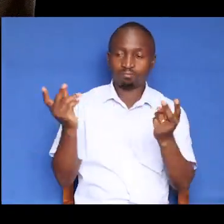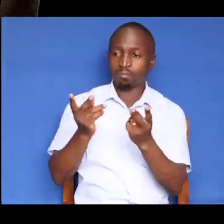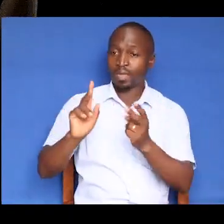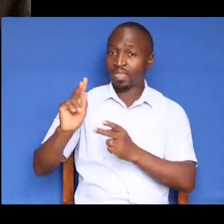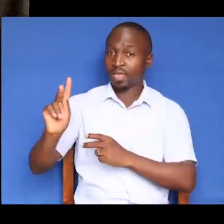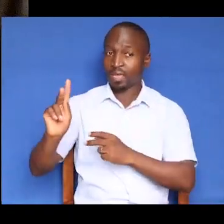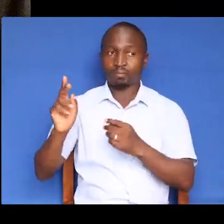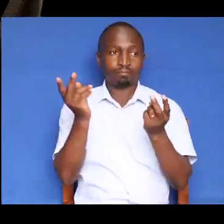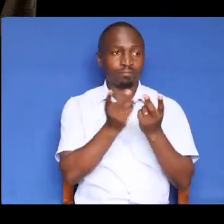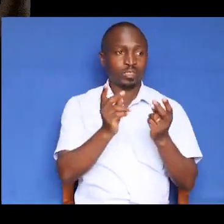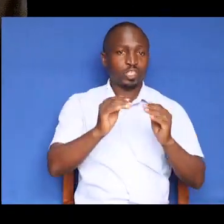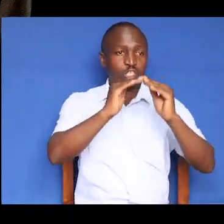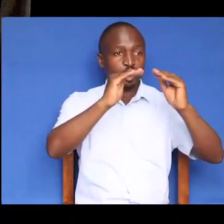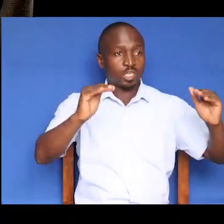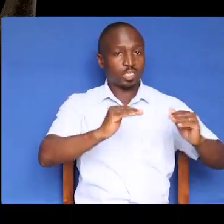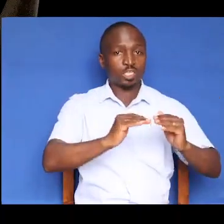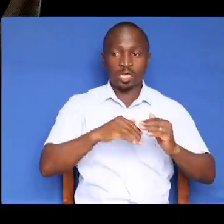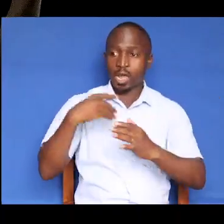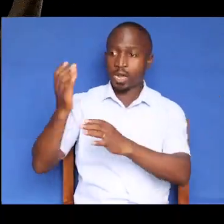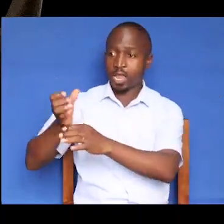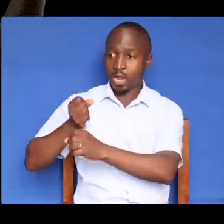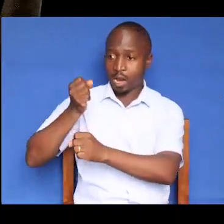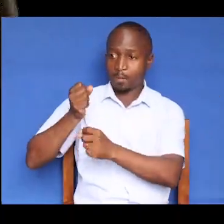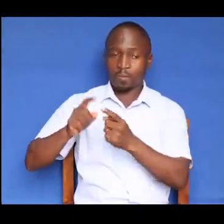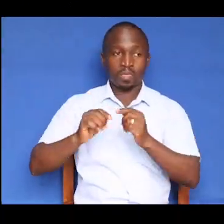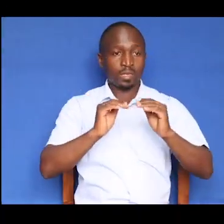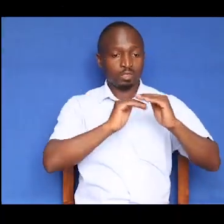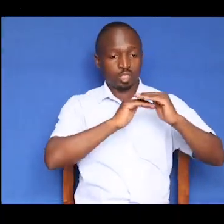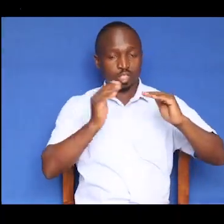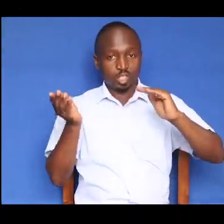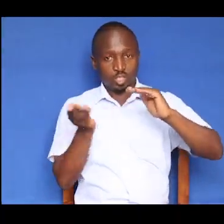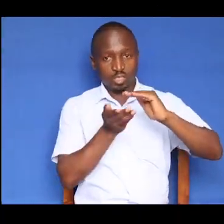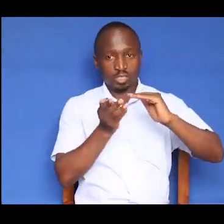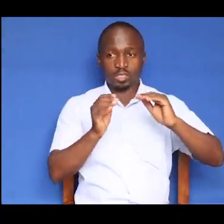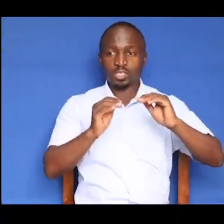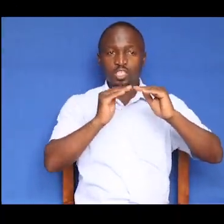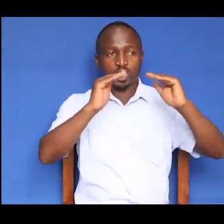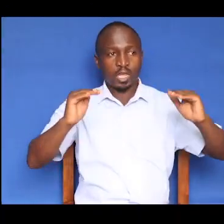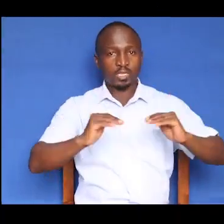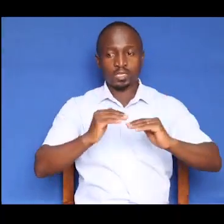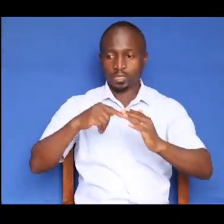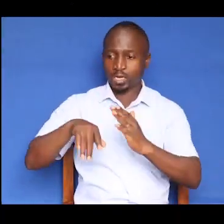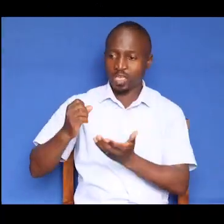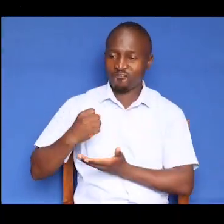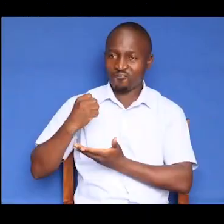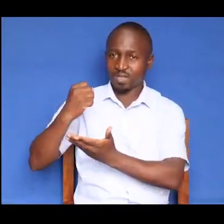change in income over change in investment. This is